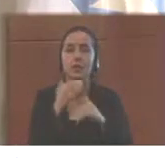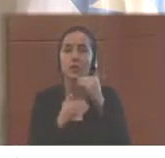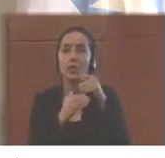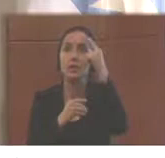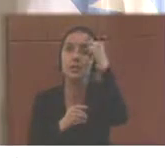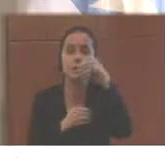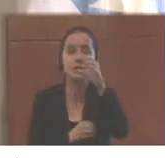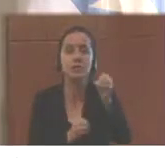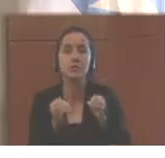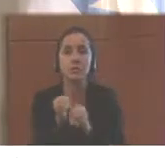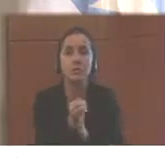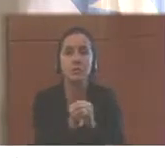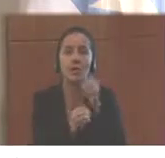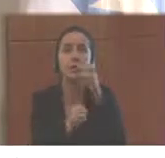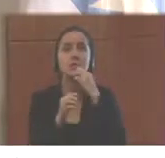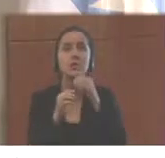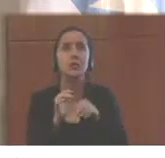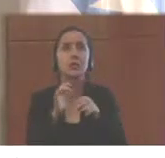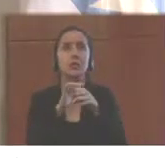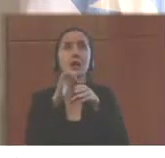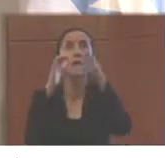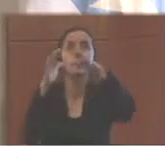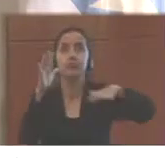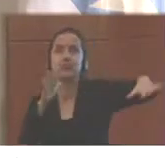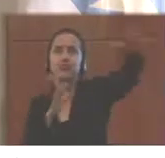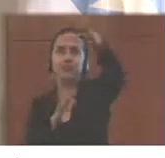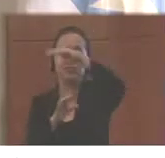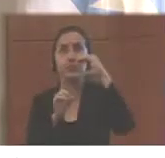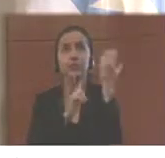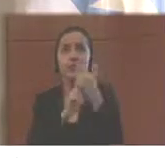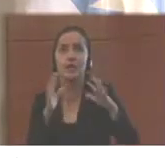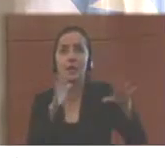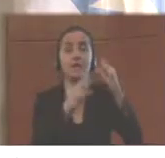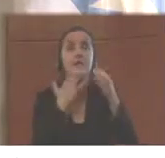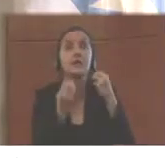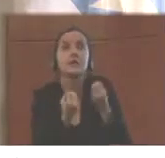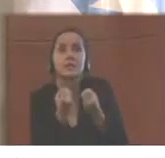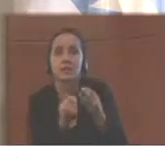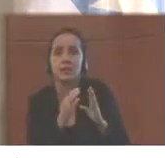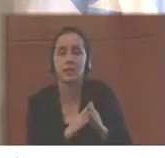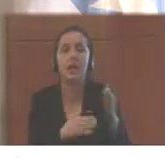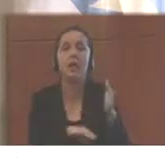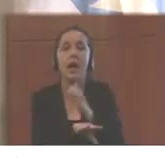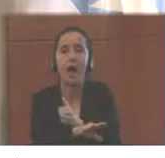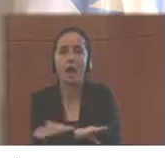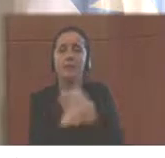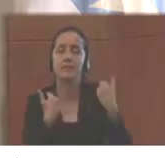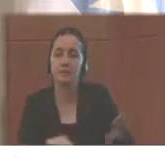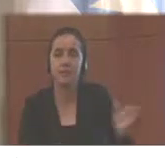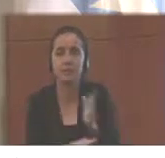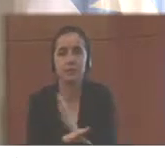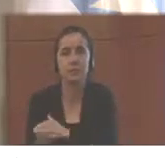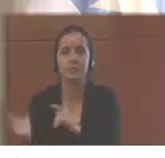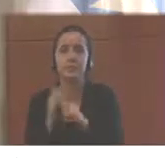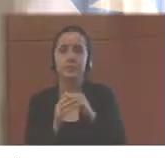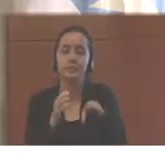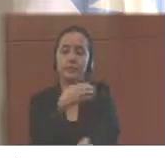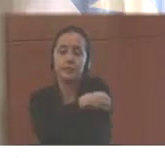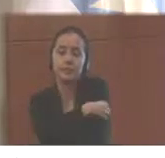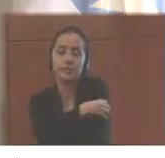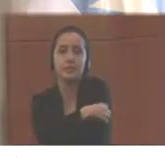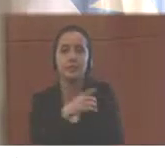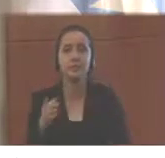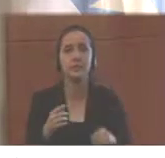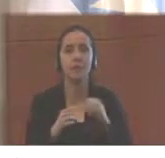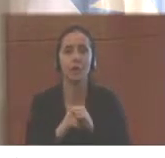over 86 meetings of the National Disaster Committee over the last year with 120 hours of engagement. It is